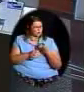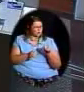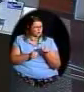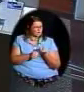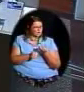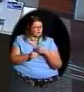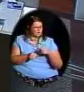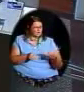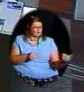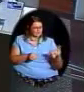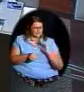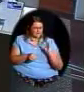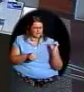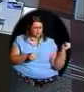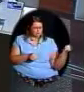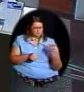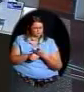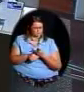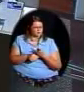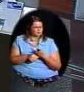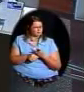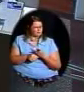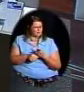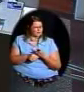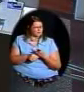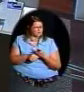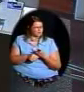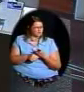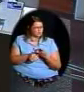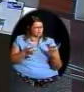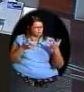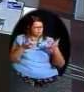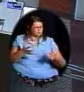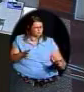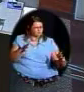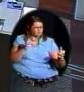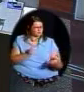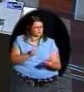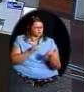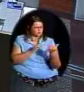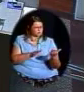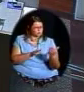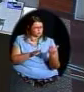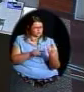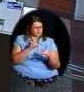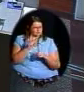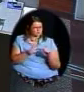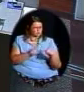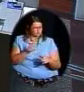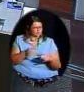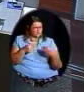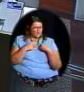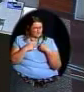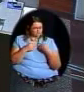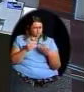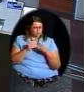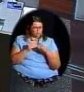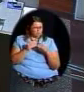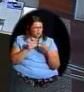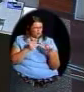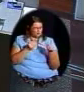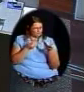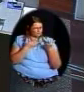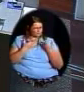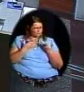on this, and I will bring it back to you as an action item after we address a couple of questions and get some additional information.